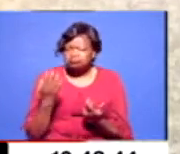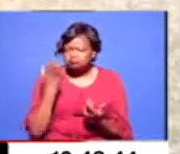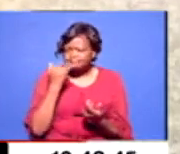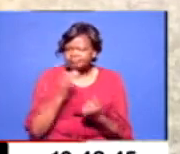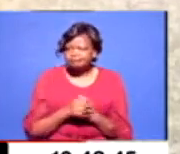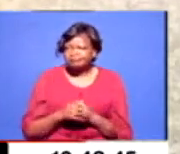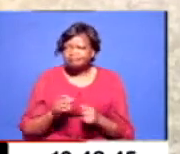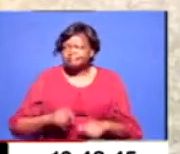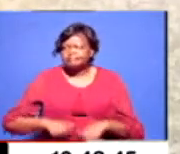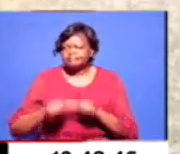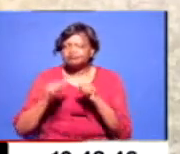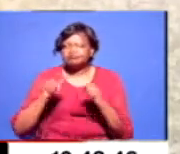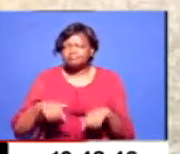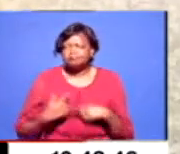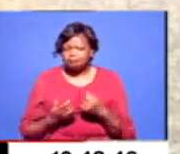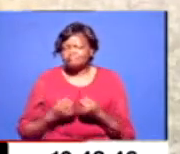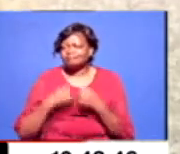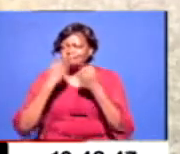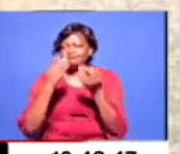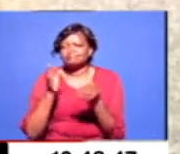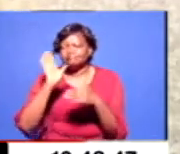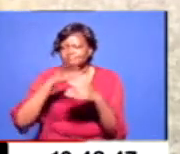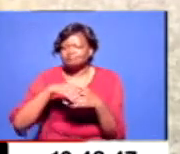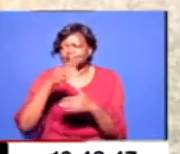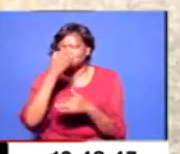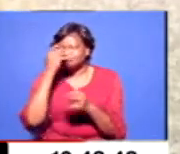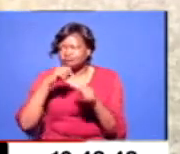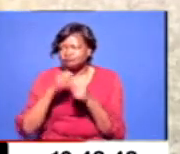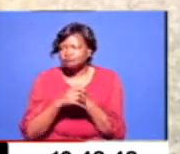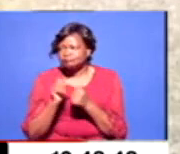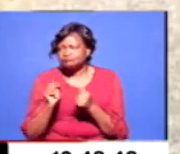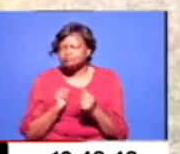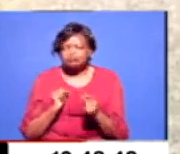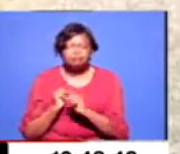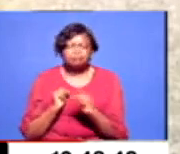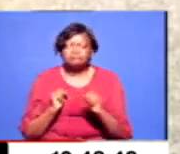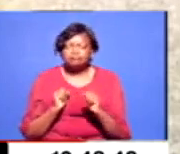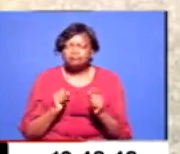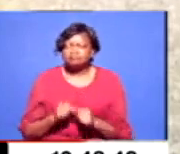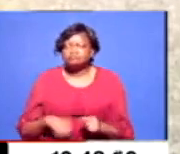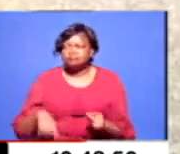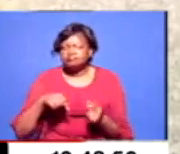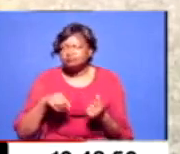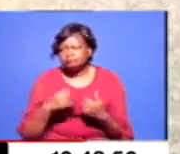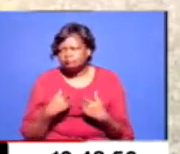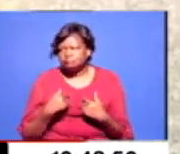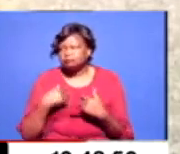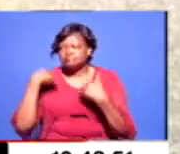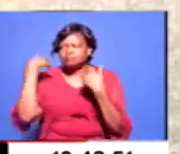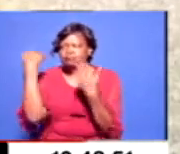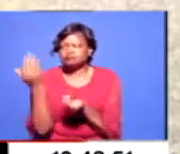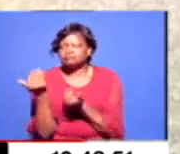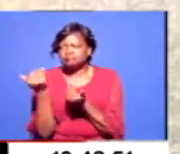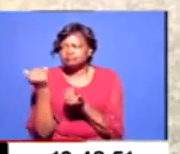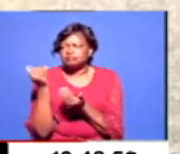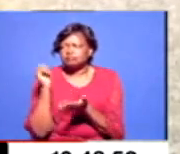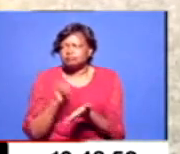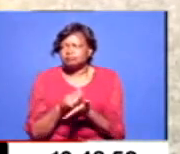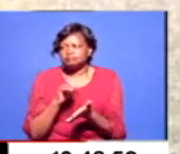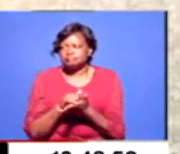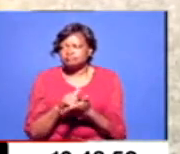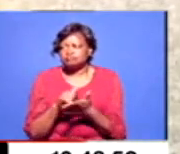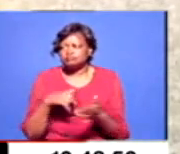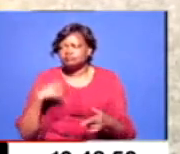don't just give sanitary towels and forget about these girls. Mm-hmm. We are hoping to keep it